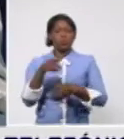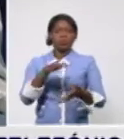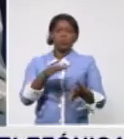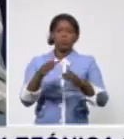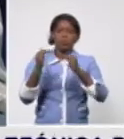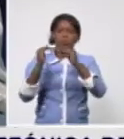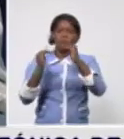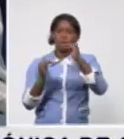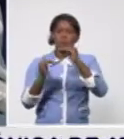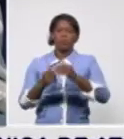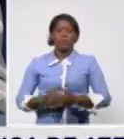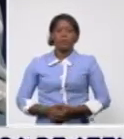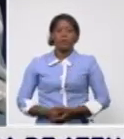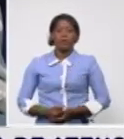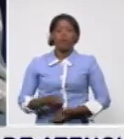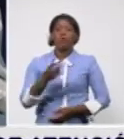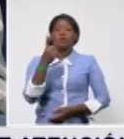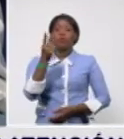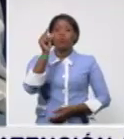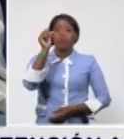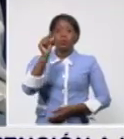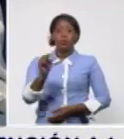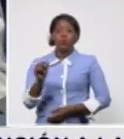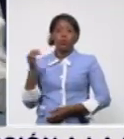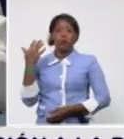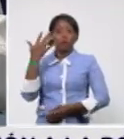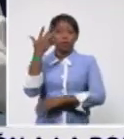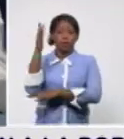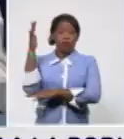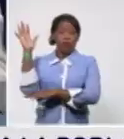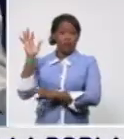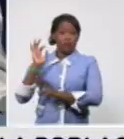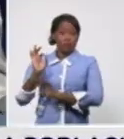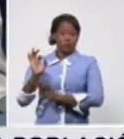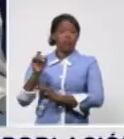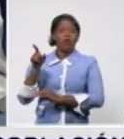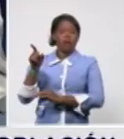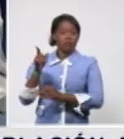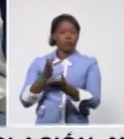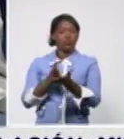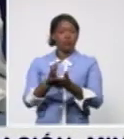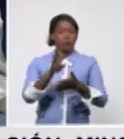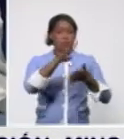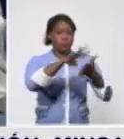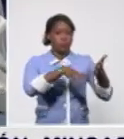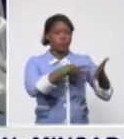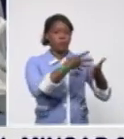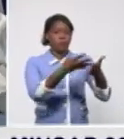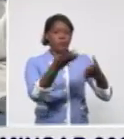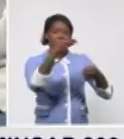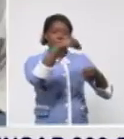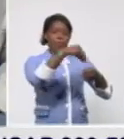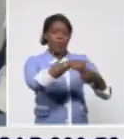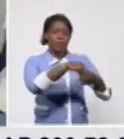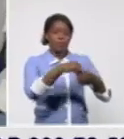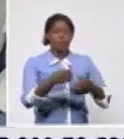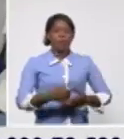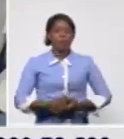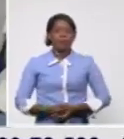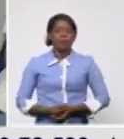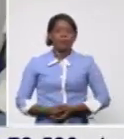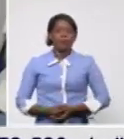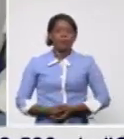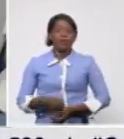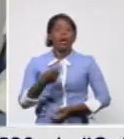Yesterday, 20 people were discharged from hospital, a positive result in regards to the discharge